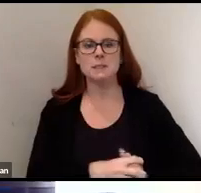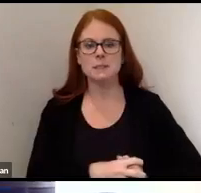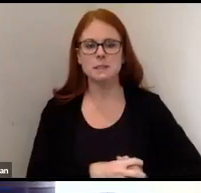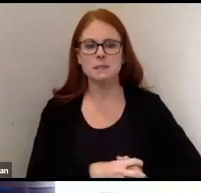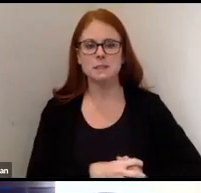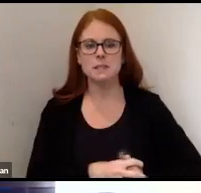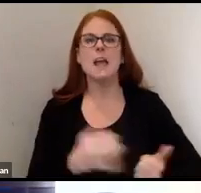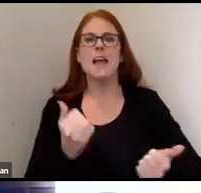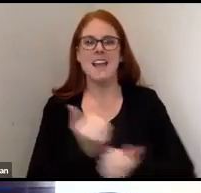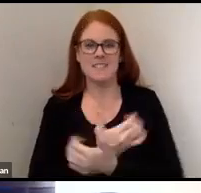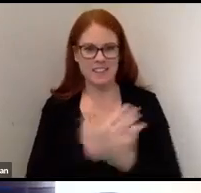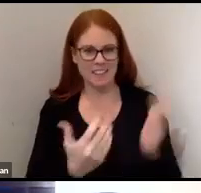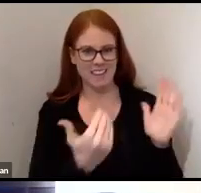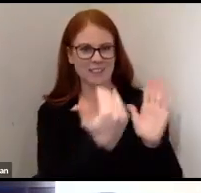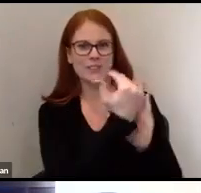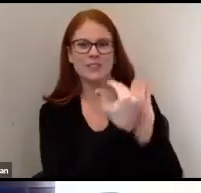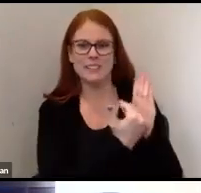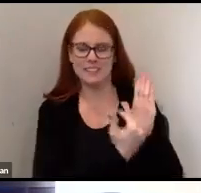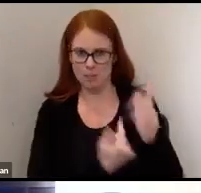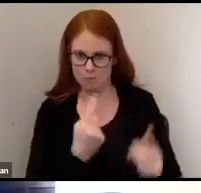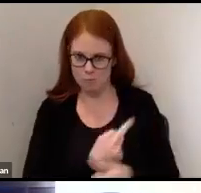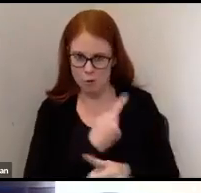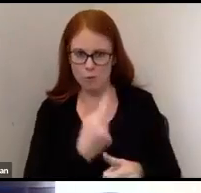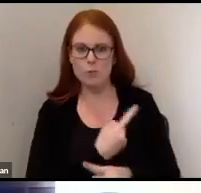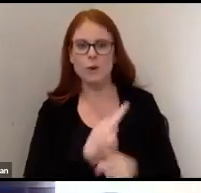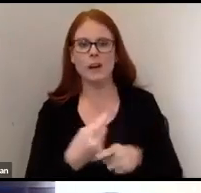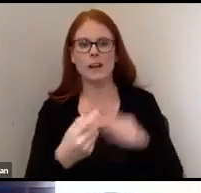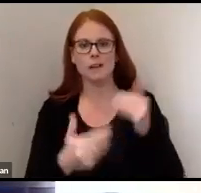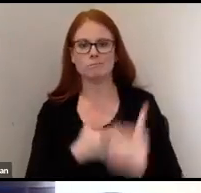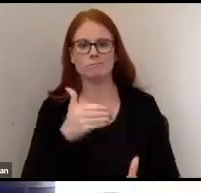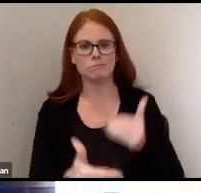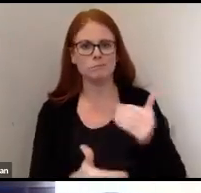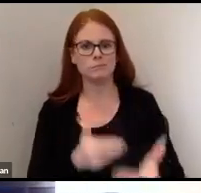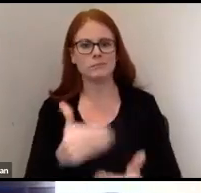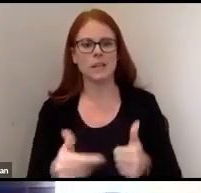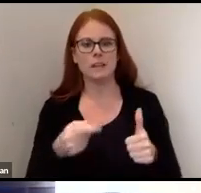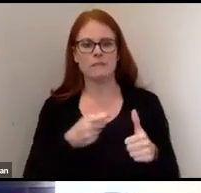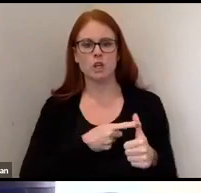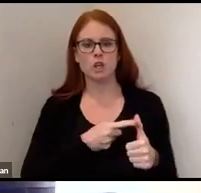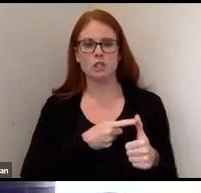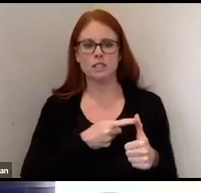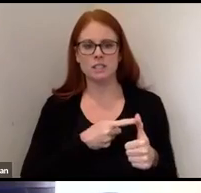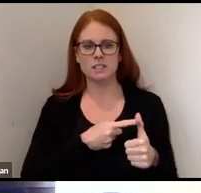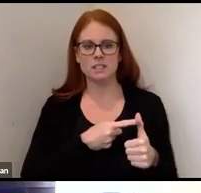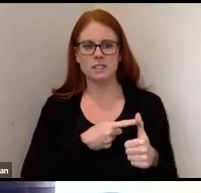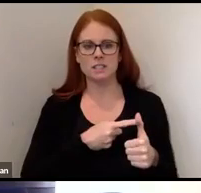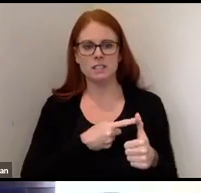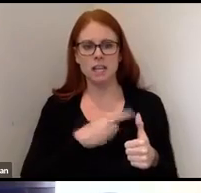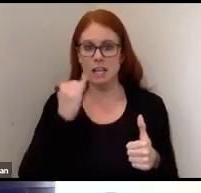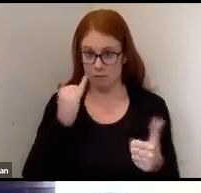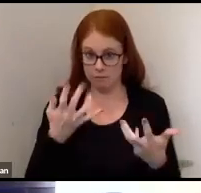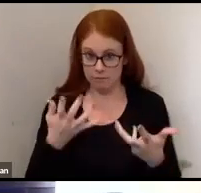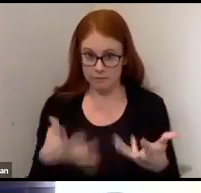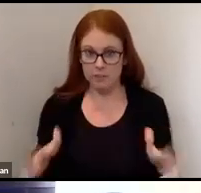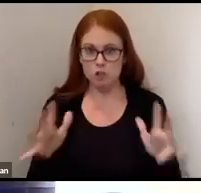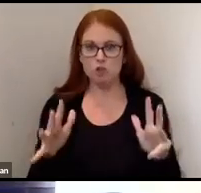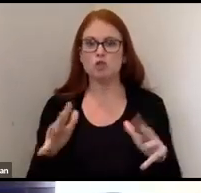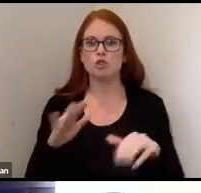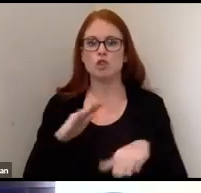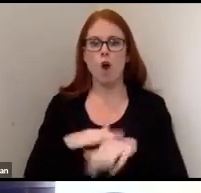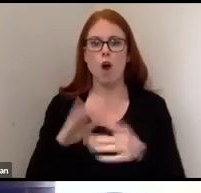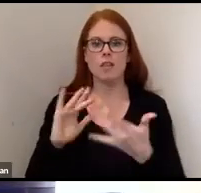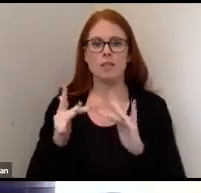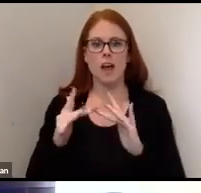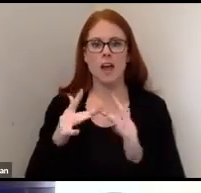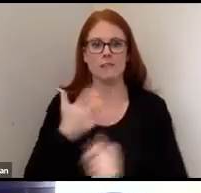everything you listed are appropriate course of action. So first of all, if you have completed an online